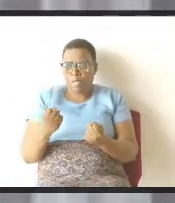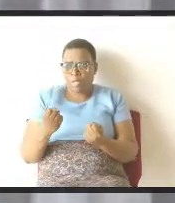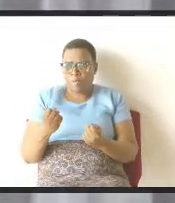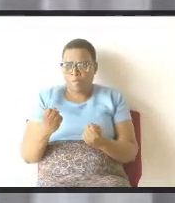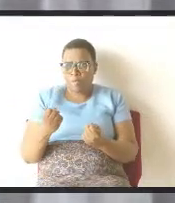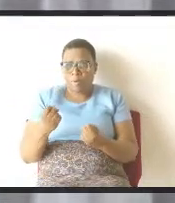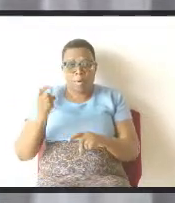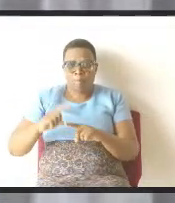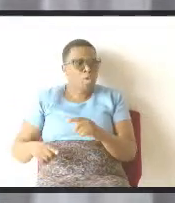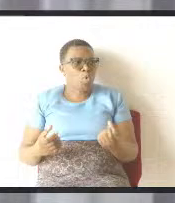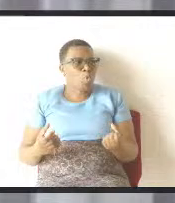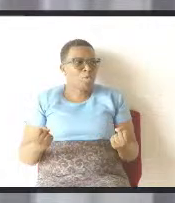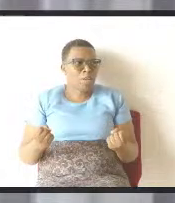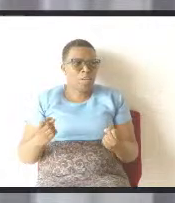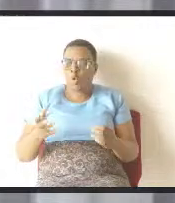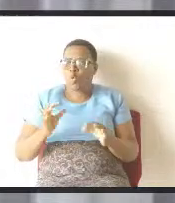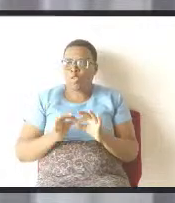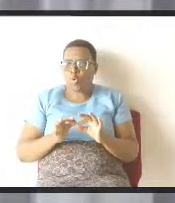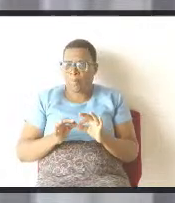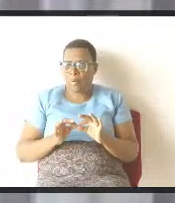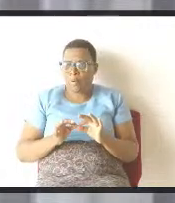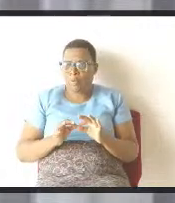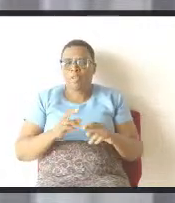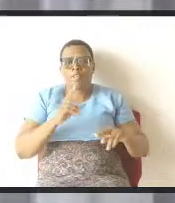be a victorious Christian,